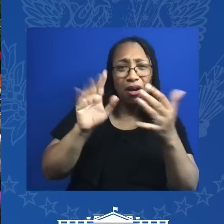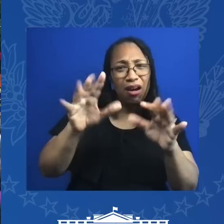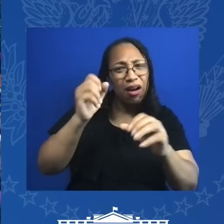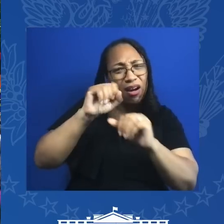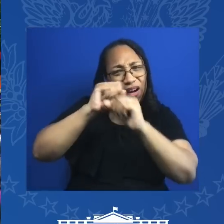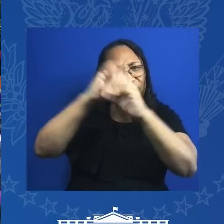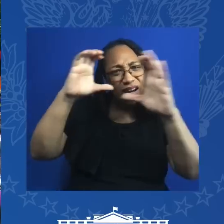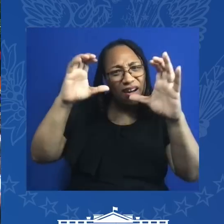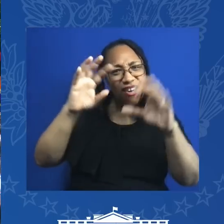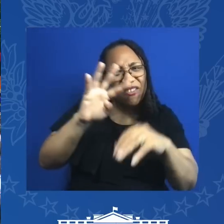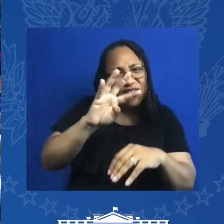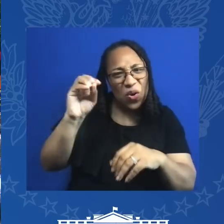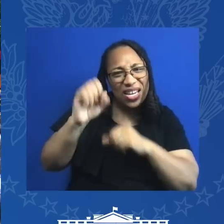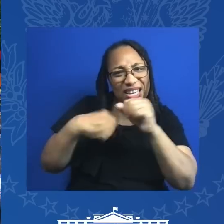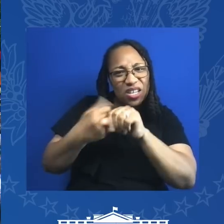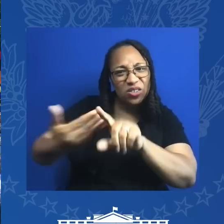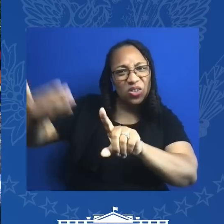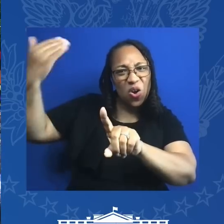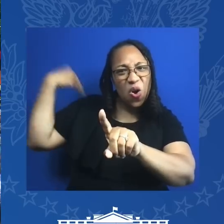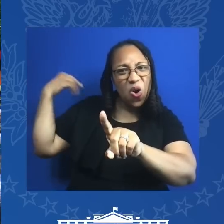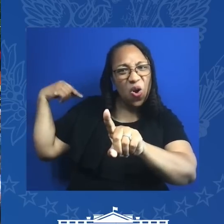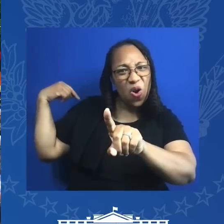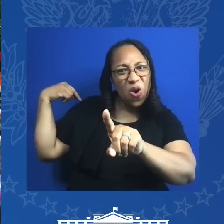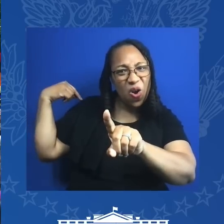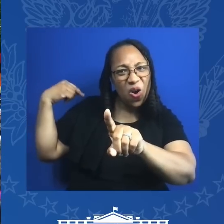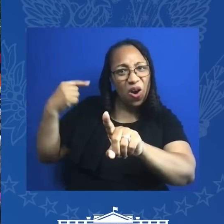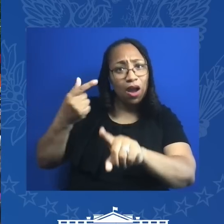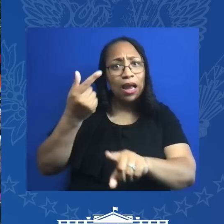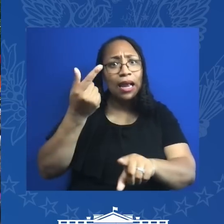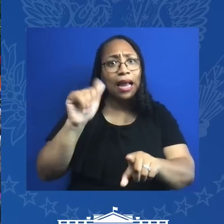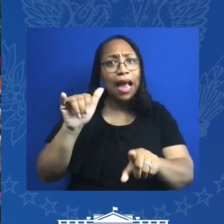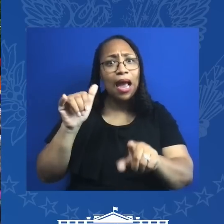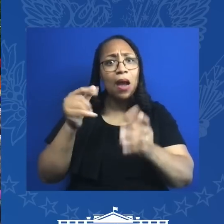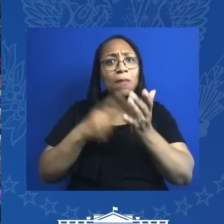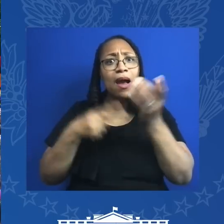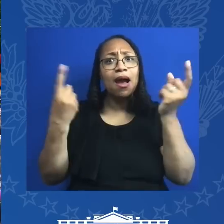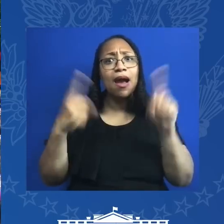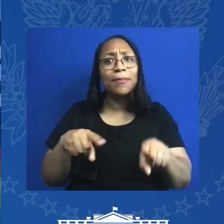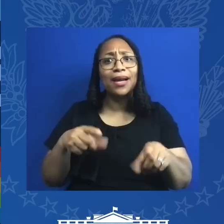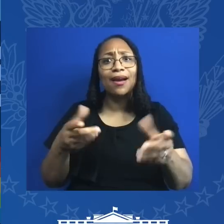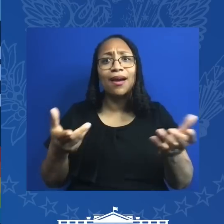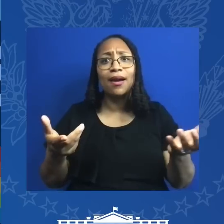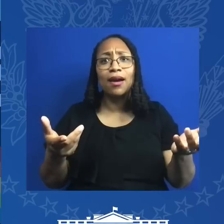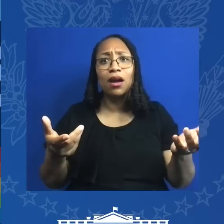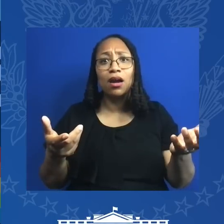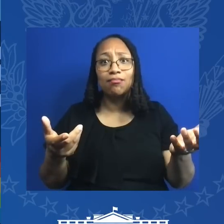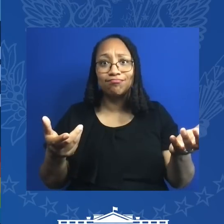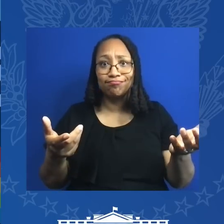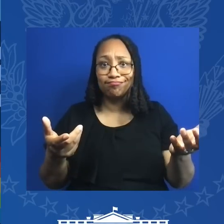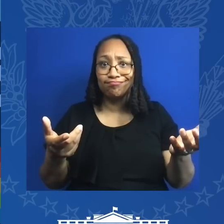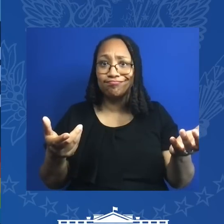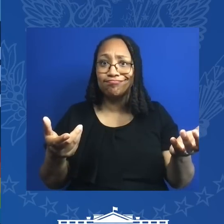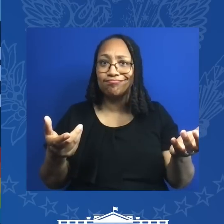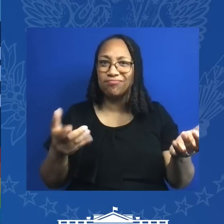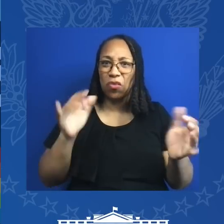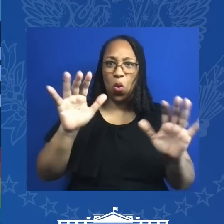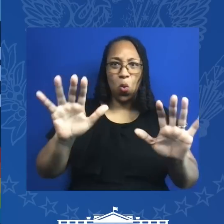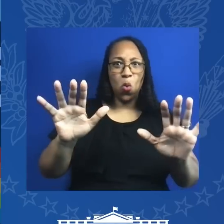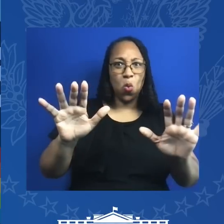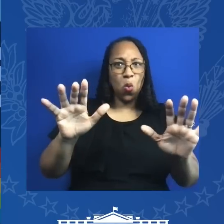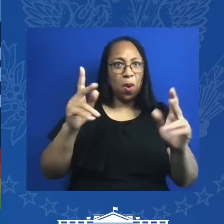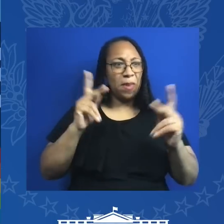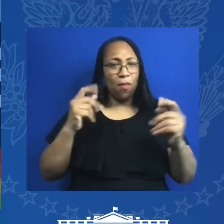I mean, people who had to fear for their lives just acknowledging it. Just acknowledging it. We all talk